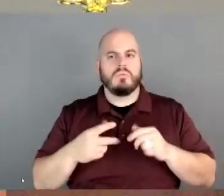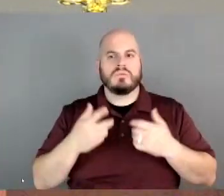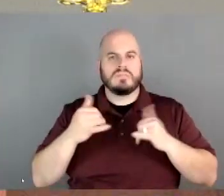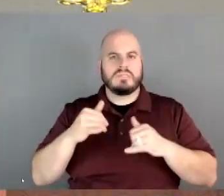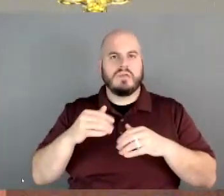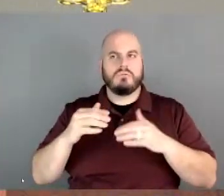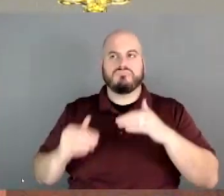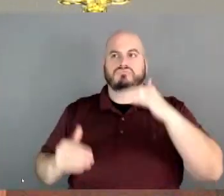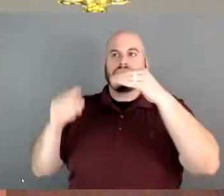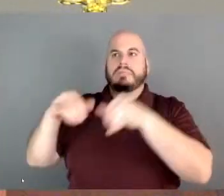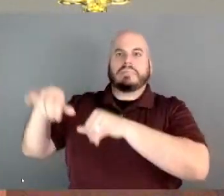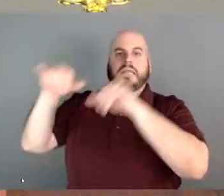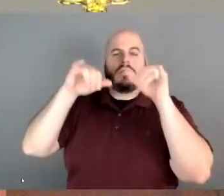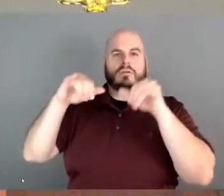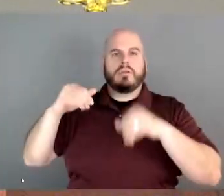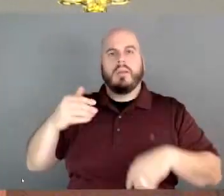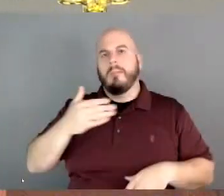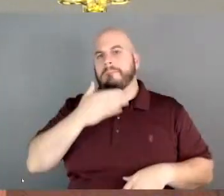you show.